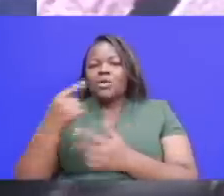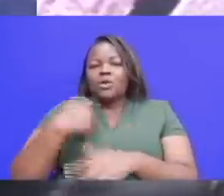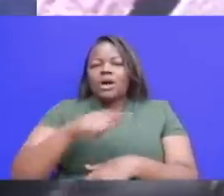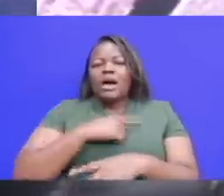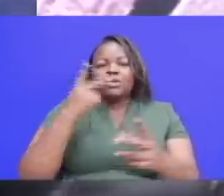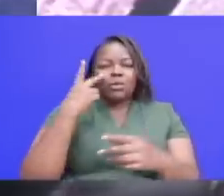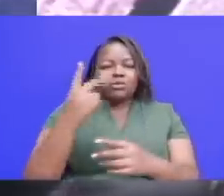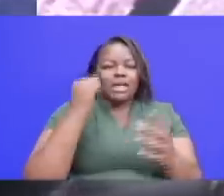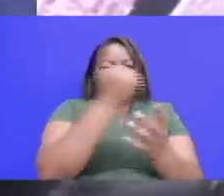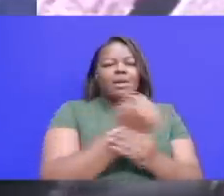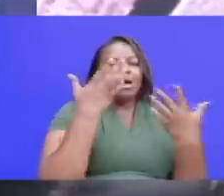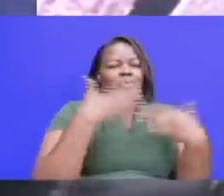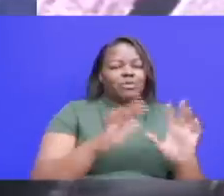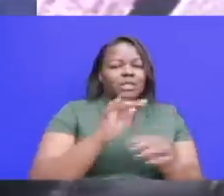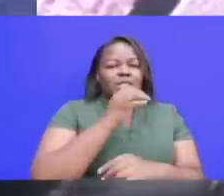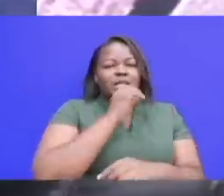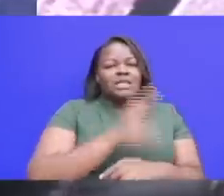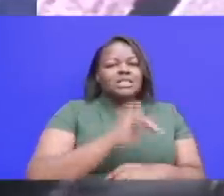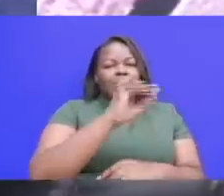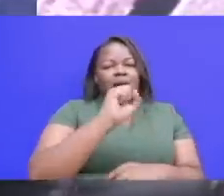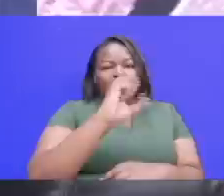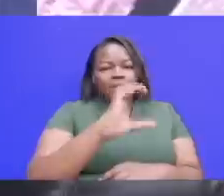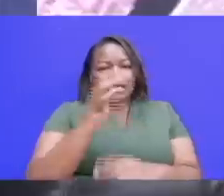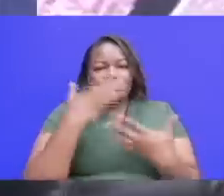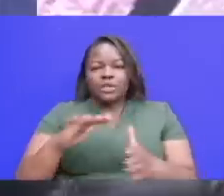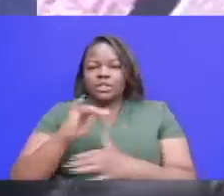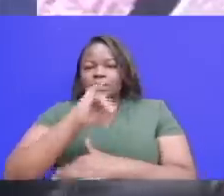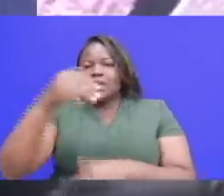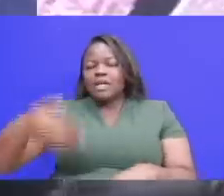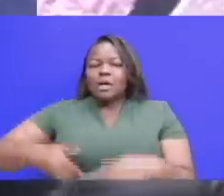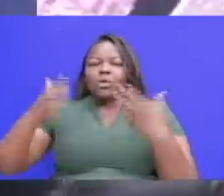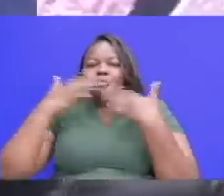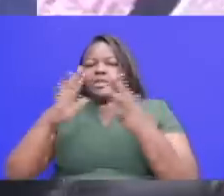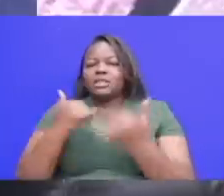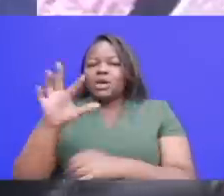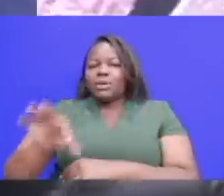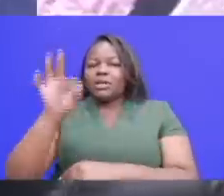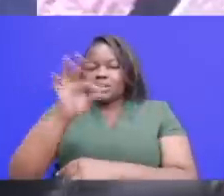then we came to his son Isaac, we came to Jacob. Now we are also picking one of his sons.